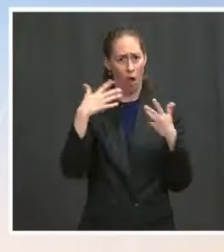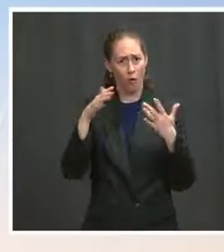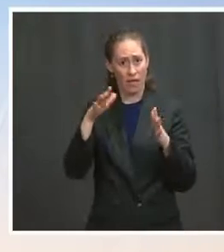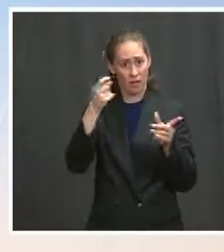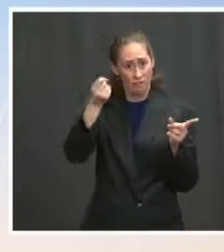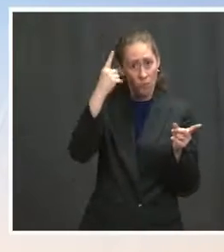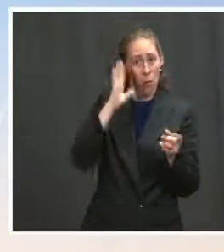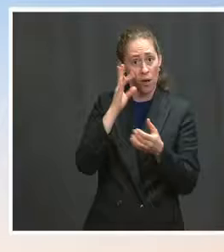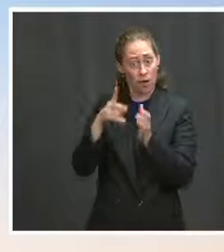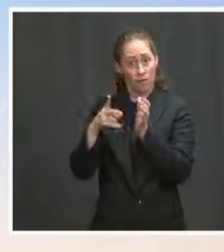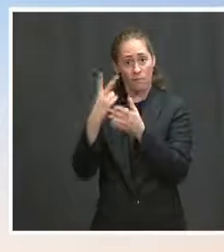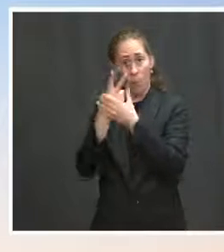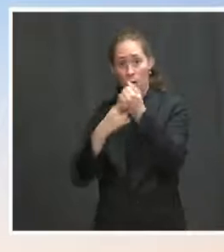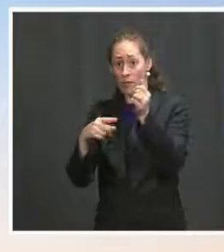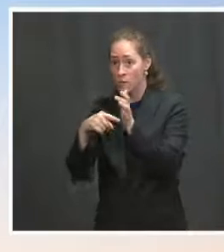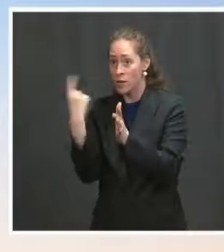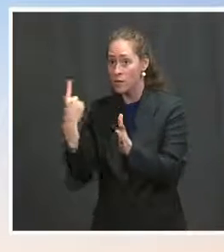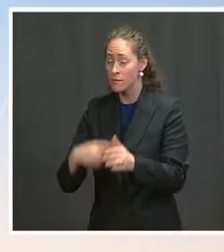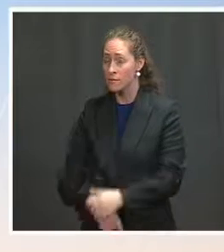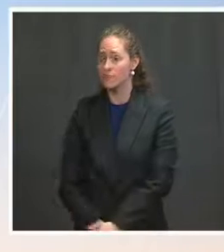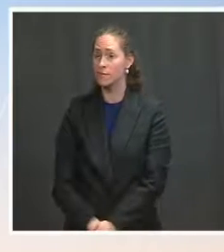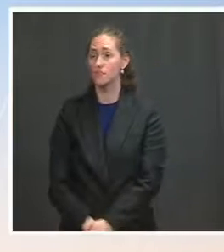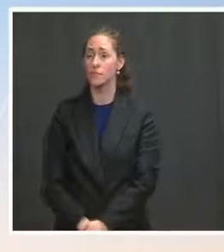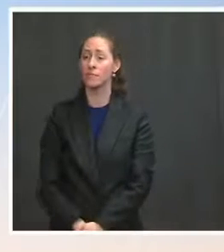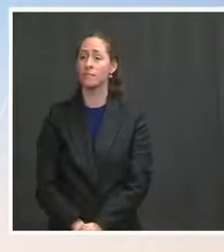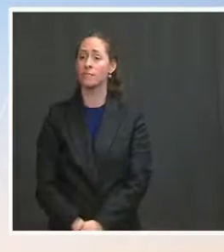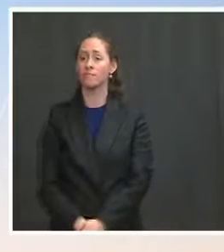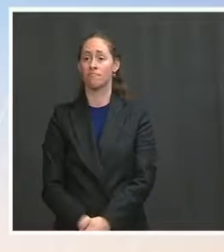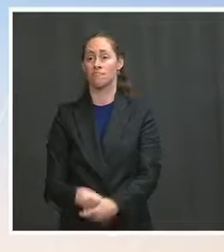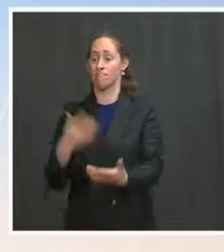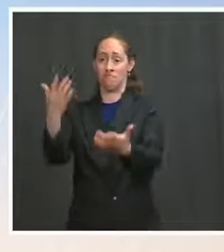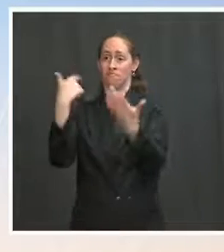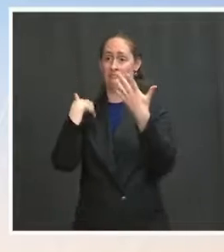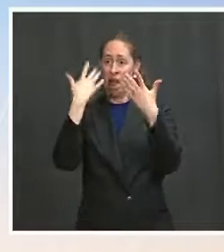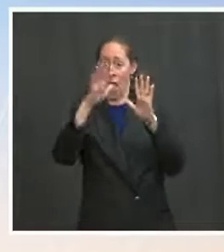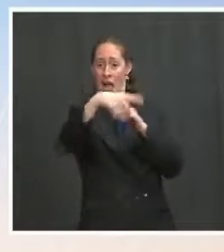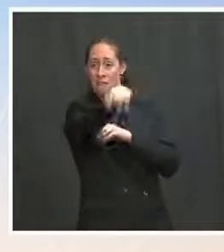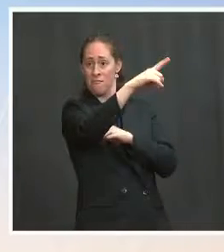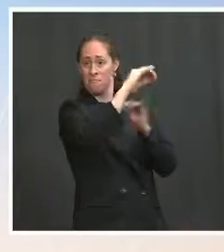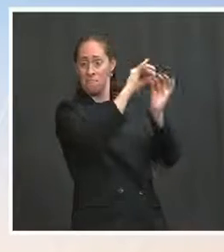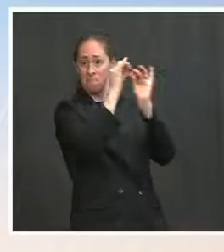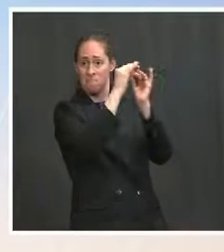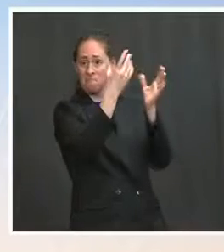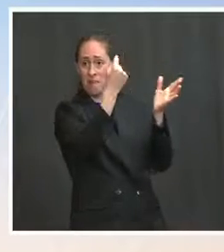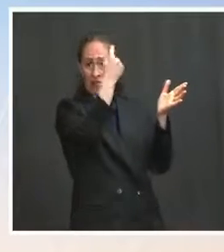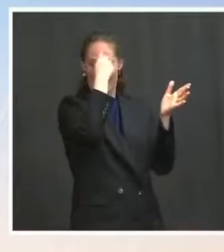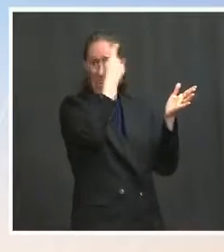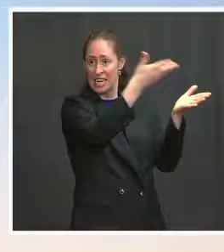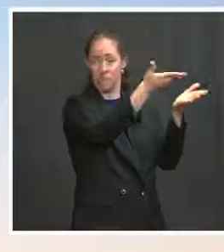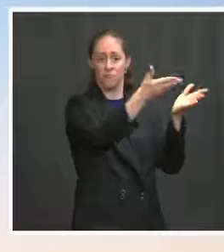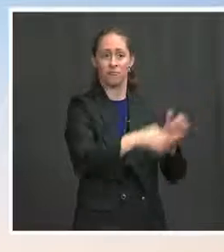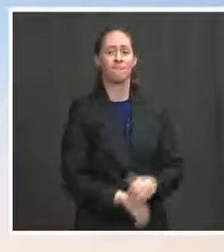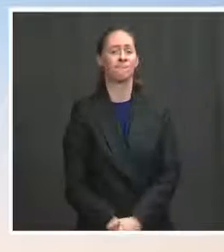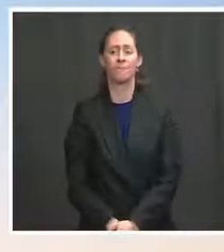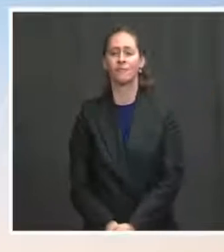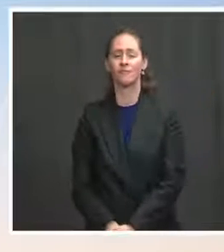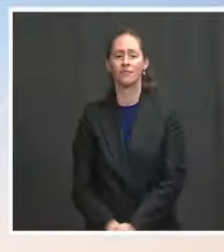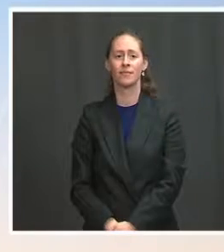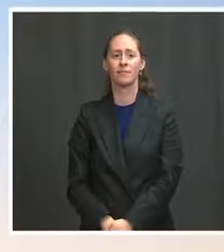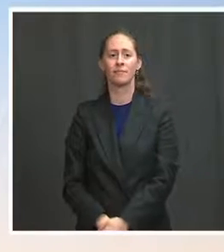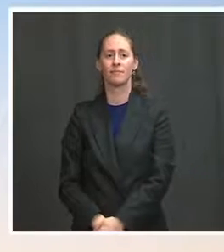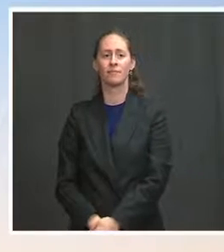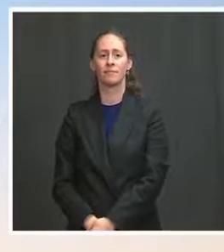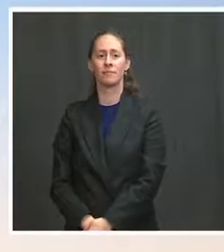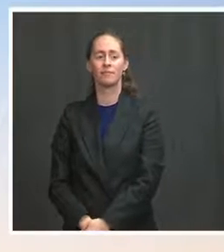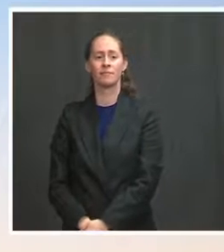speak for themselves, but again, the president said this, as we did multiple times publicly. And then on reconciliation, what are the red